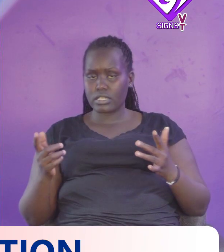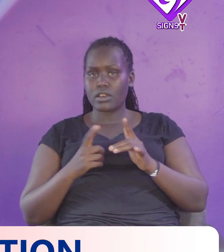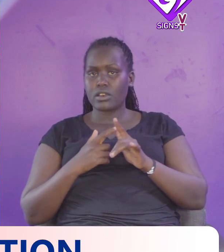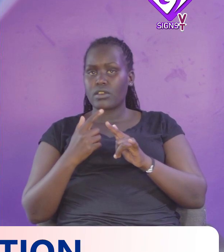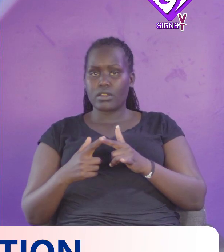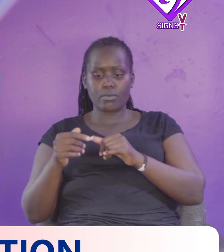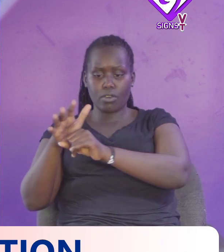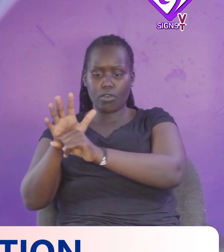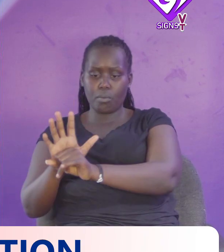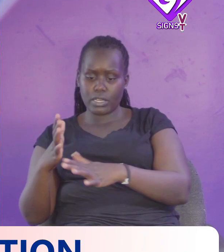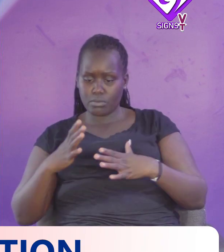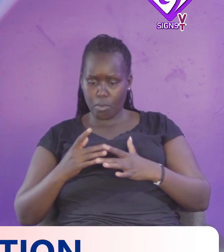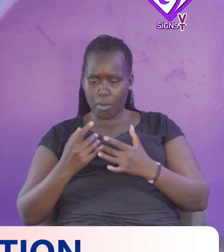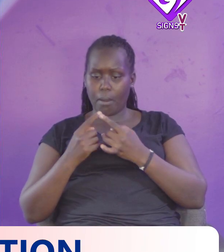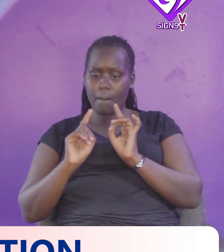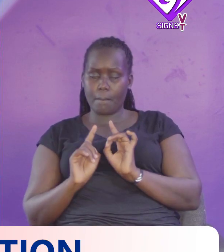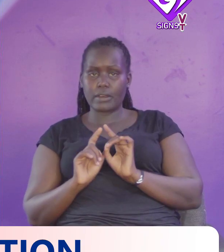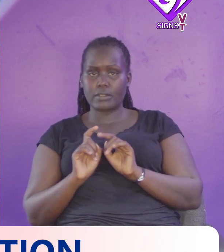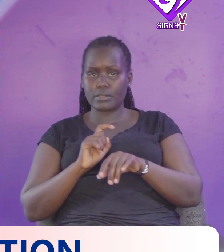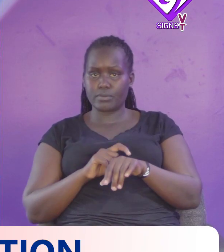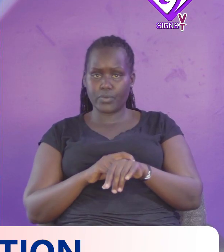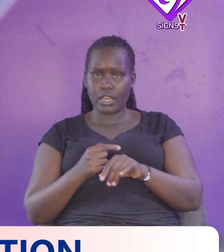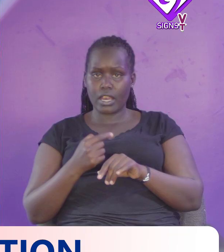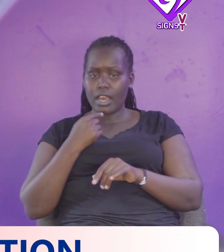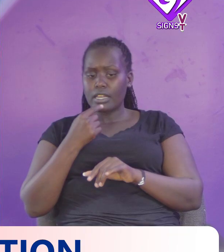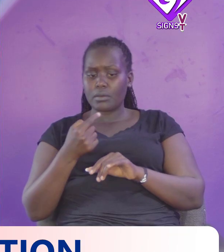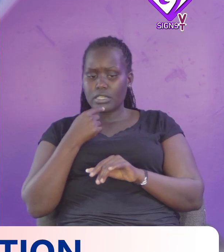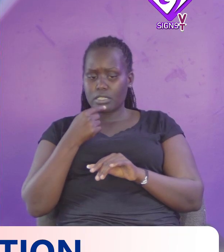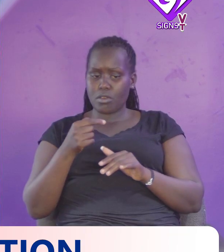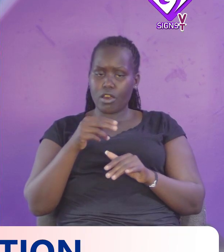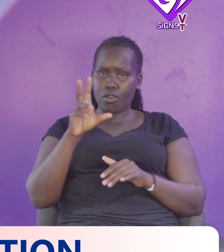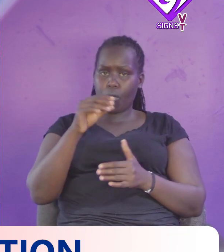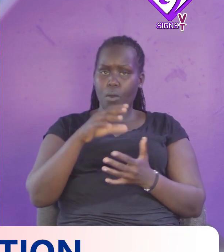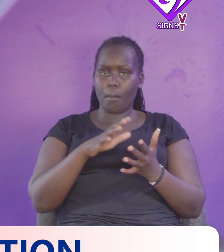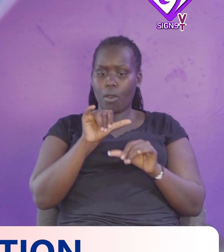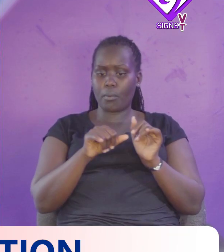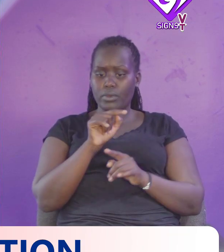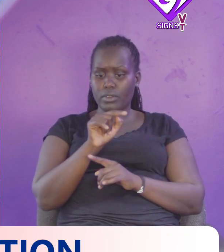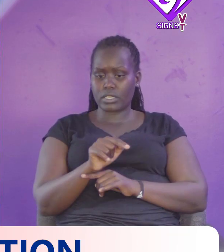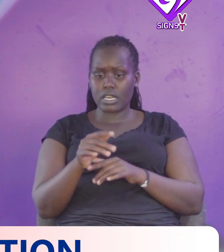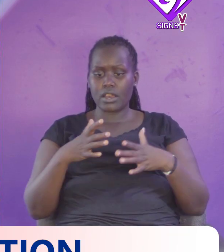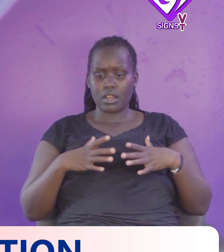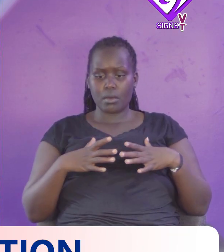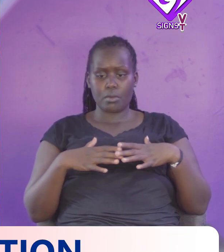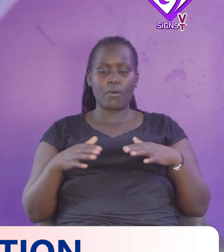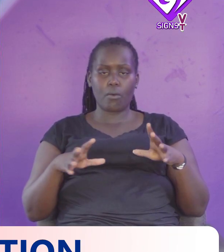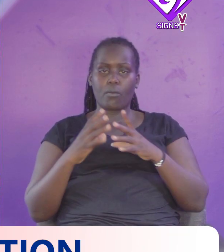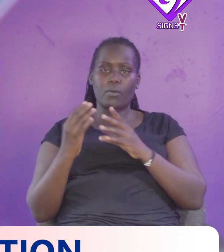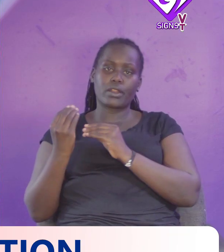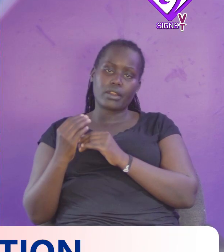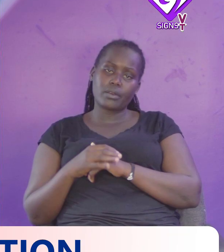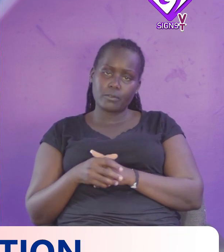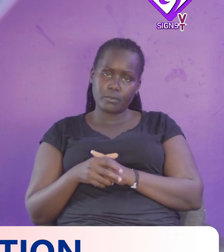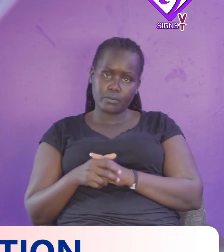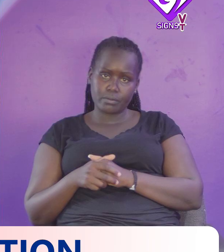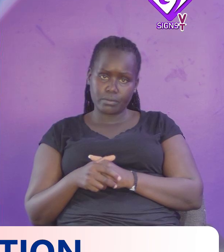wanted. Okay. But wakati Mkenya alinuka kasema no more of this. Those people had to leave. Okay. And